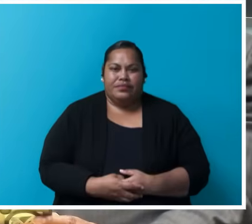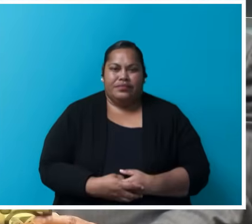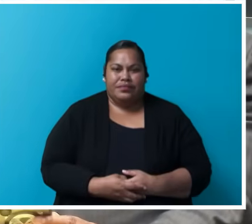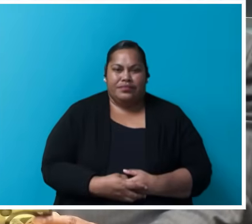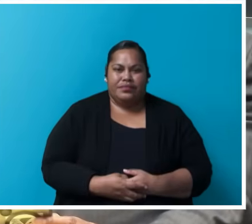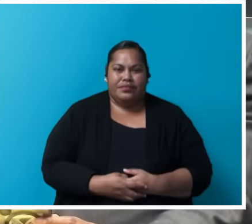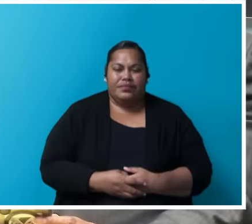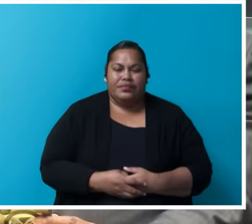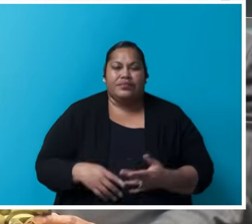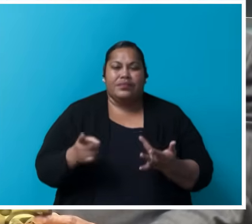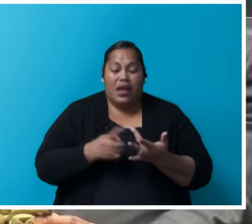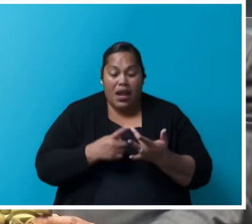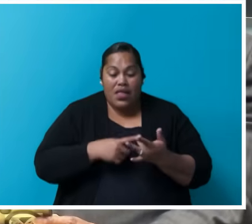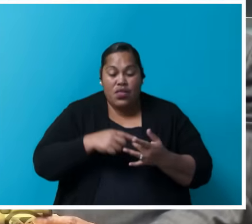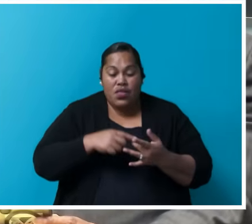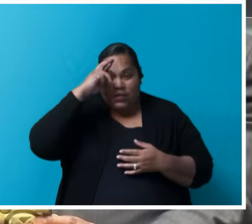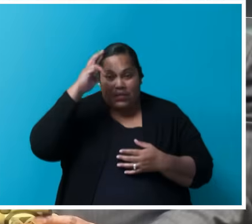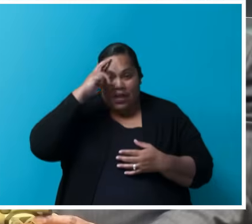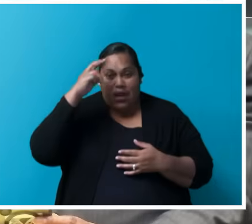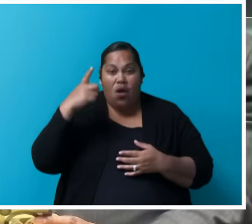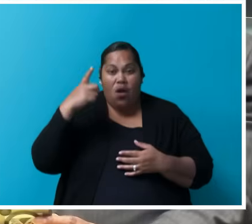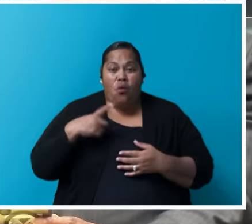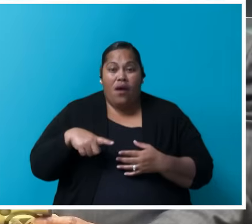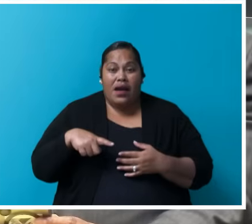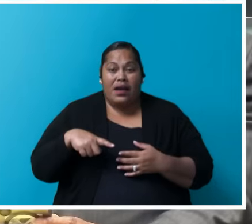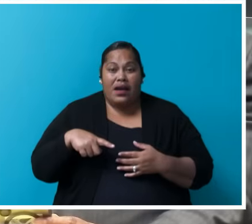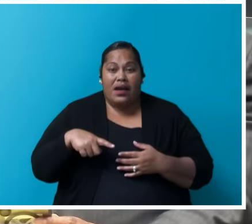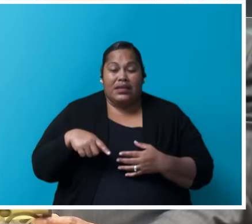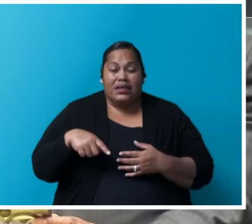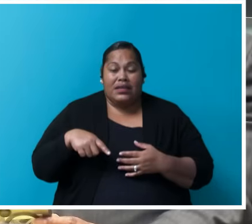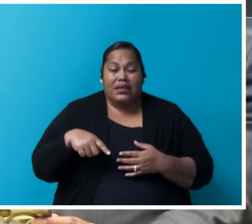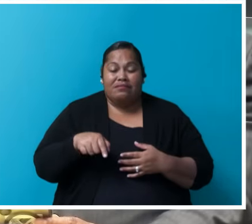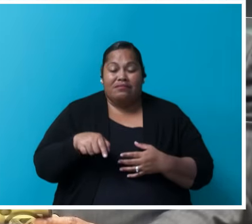The other reason why they panic, Mr. Speaker said,